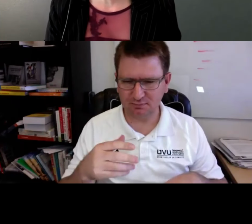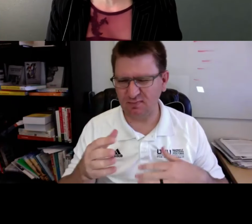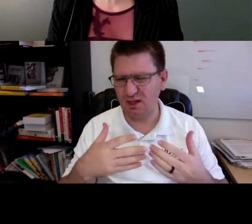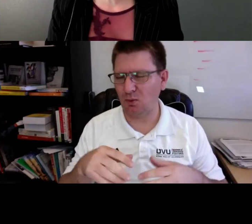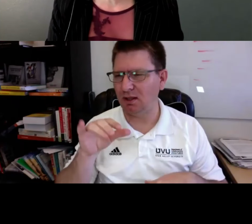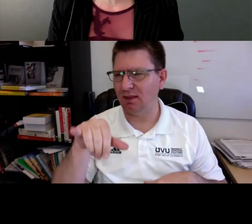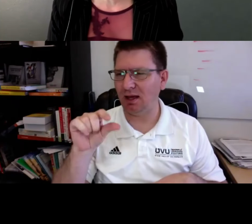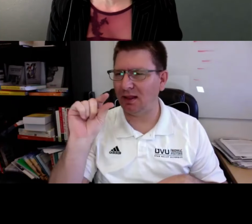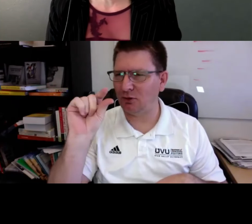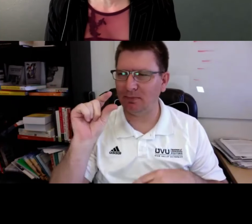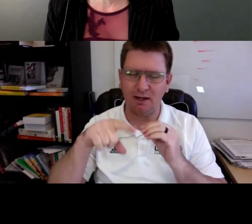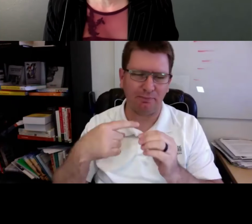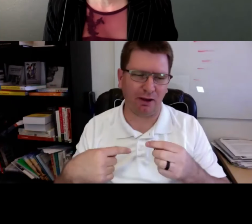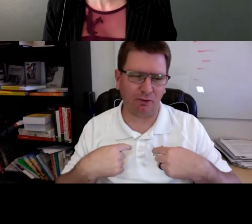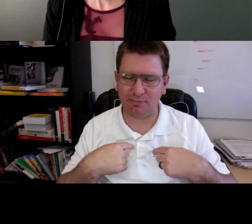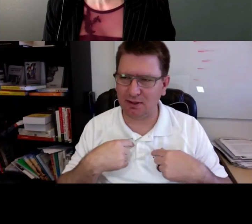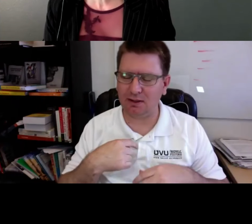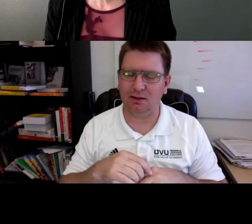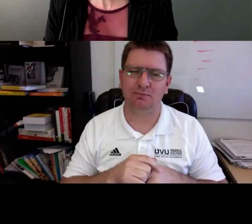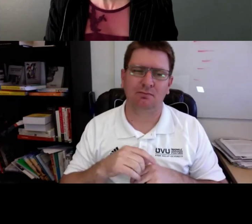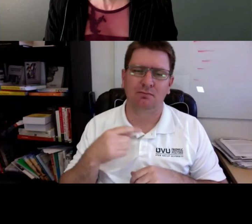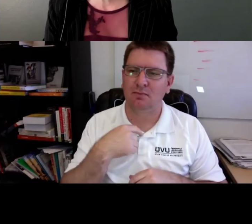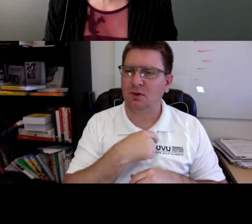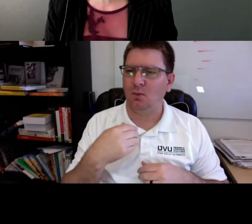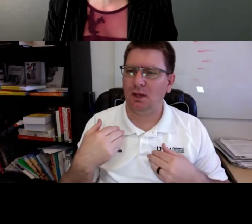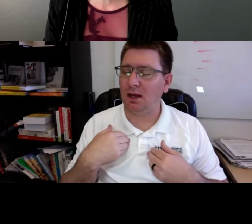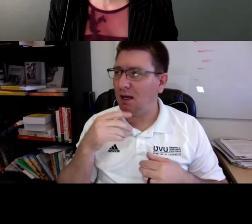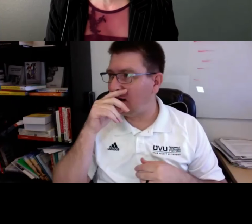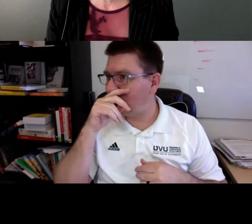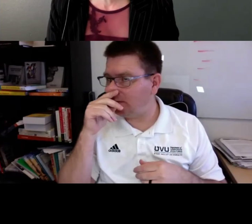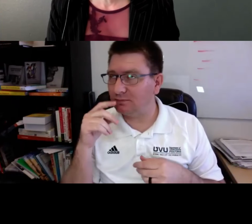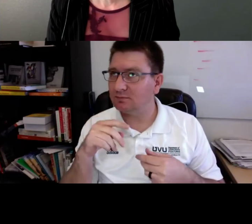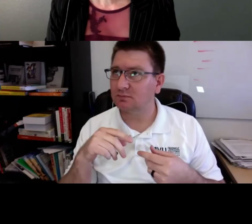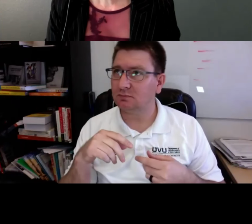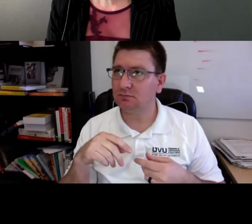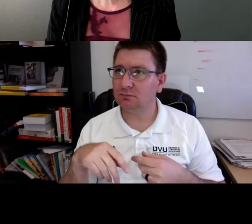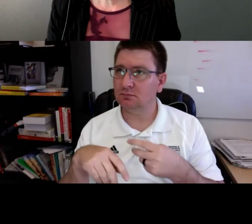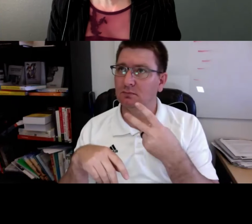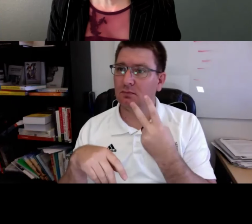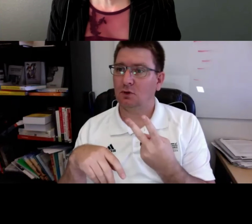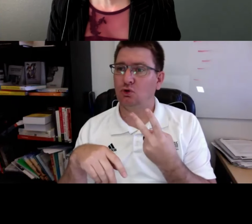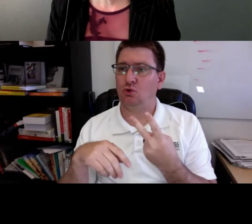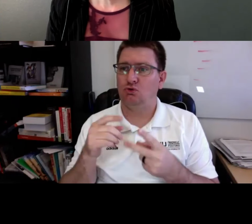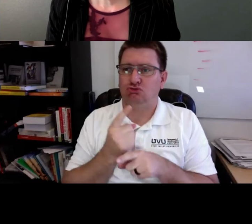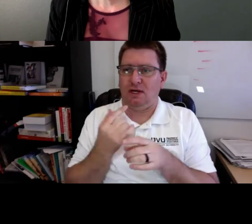for me to be doing that out in nature. So that's a little bit about me.